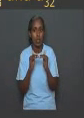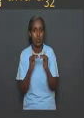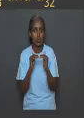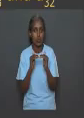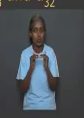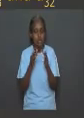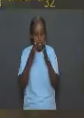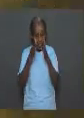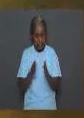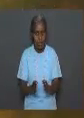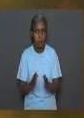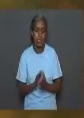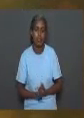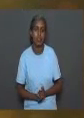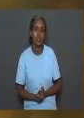the determinant.